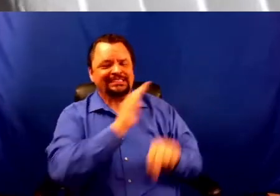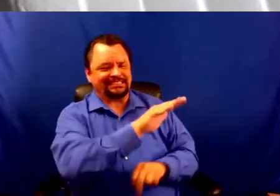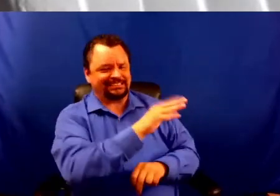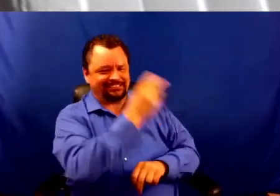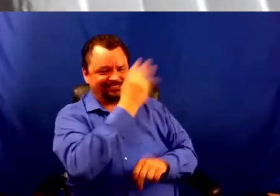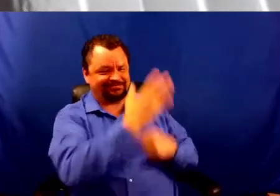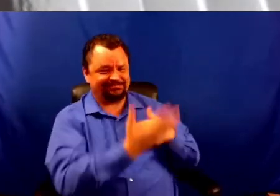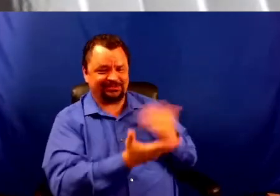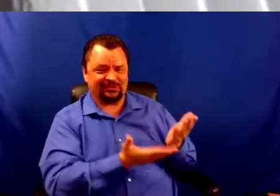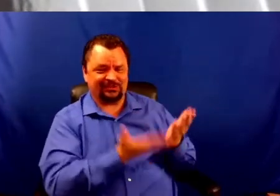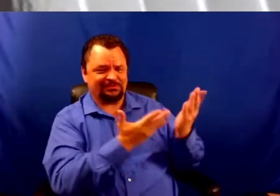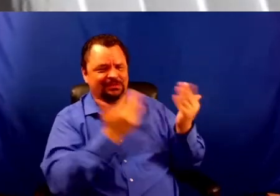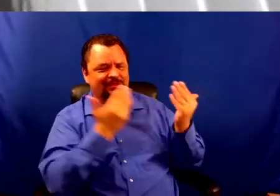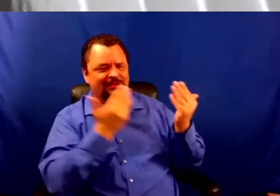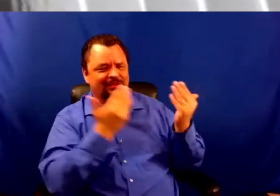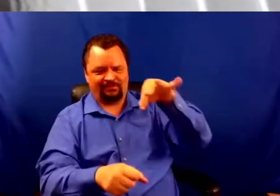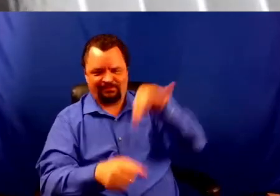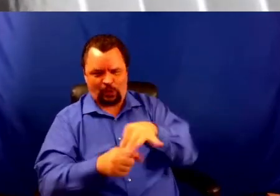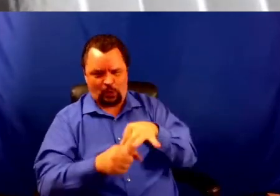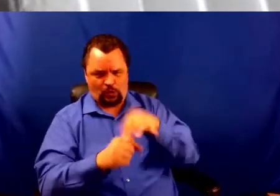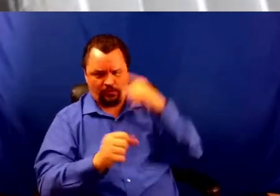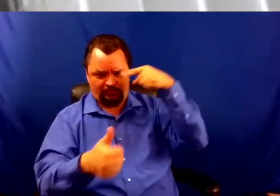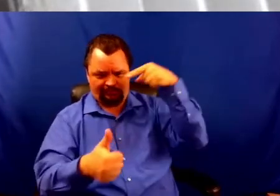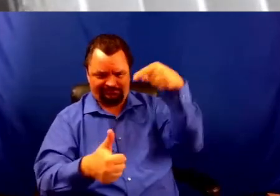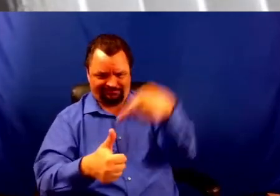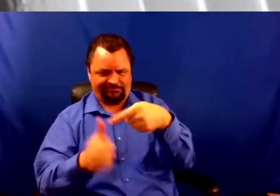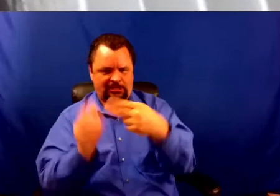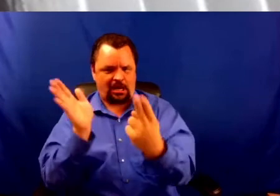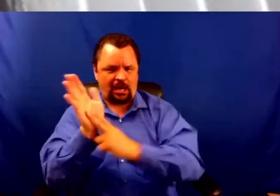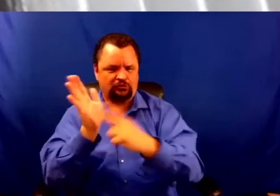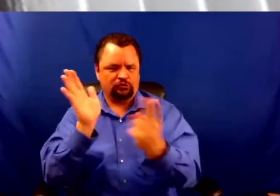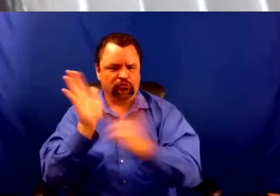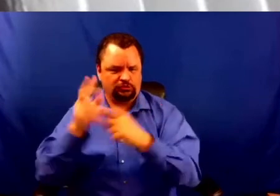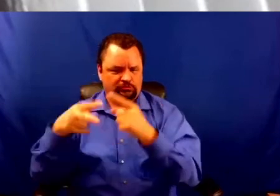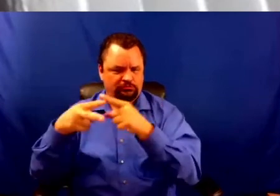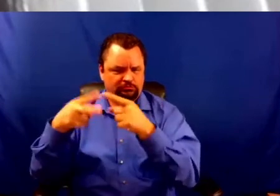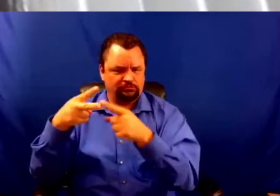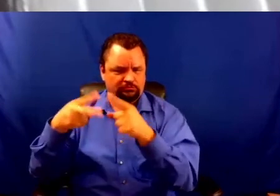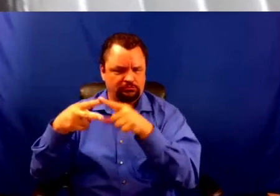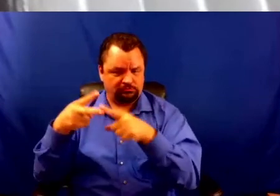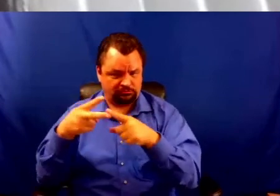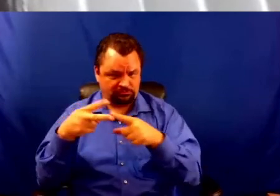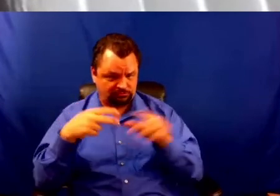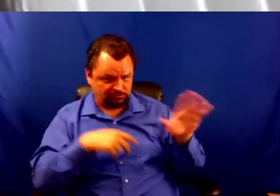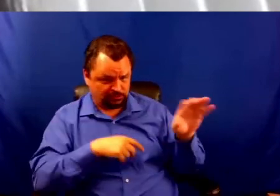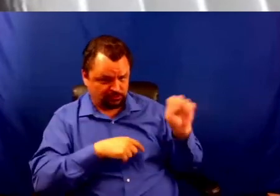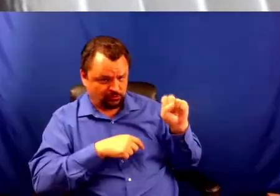the contracts, and then Susan, would it be possible to